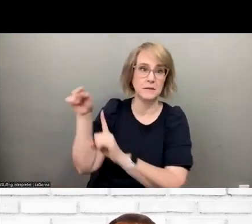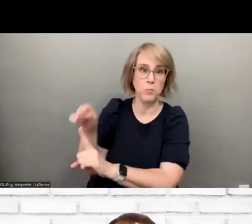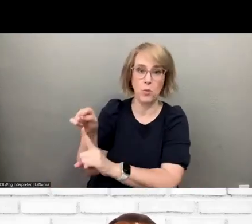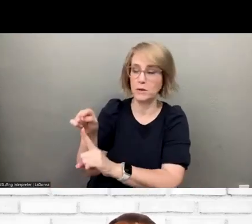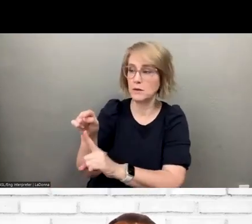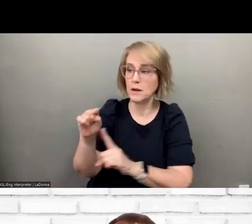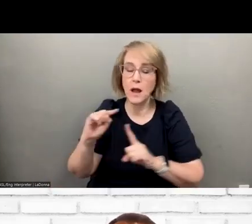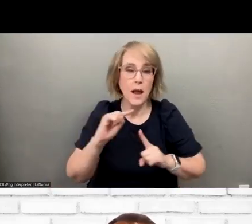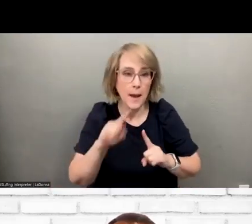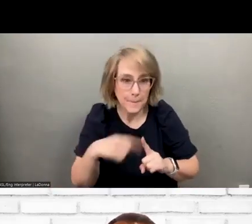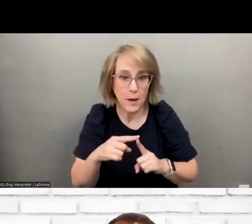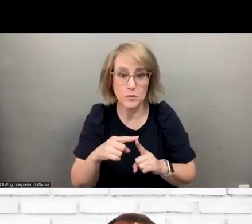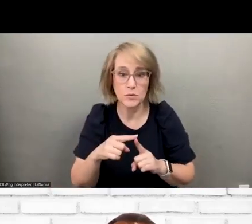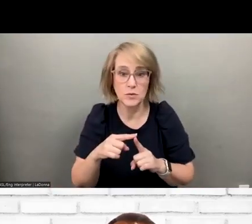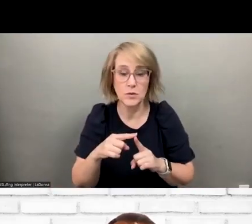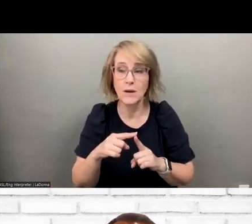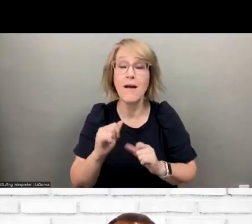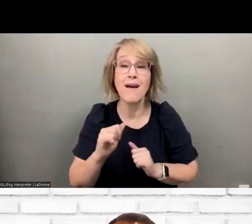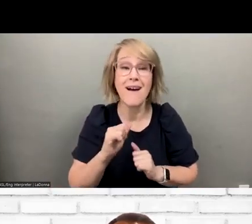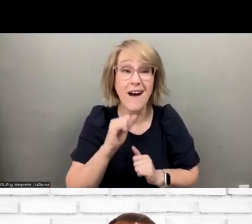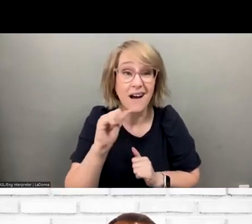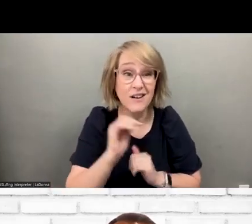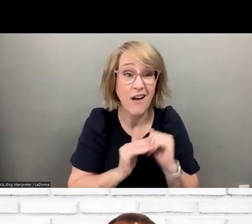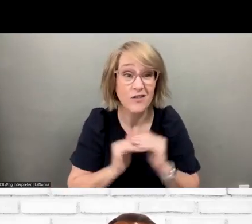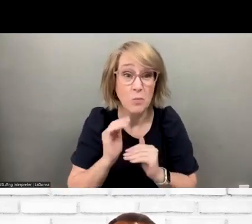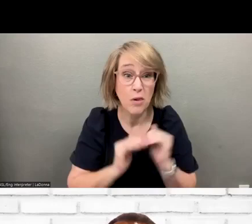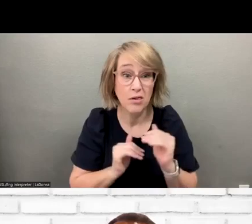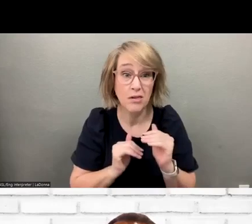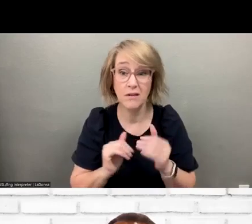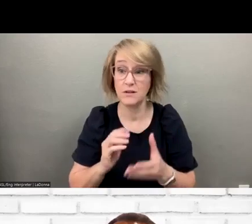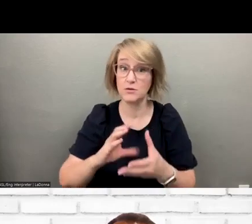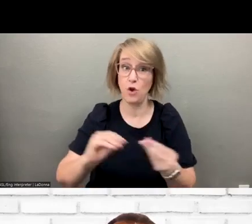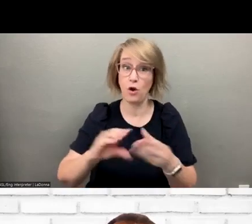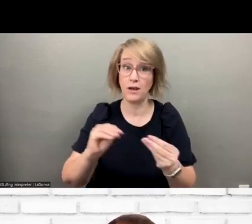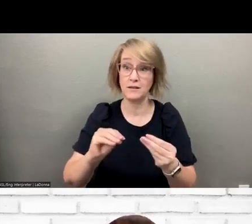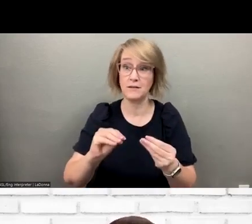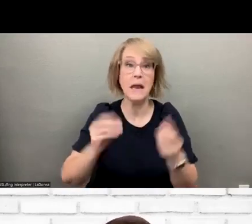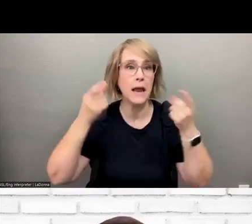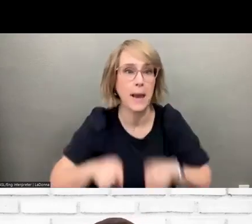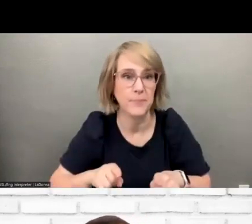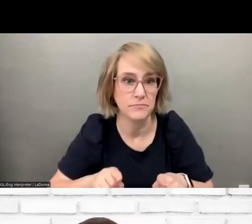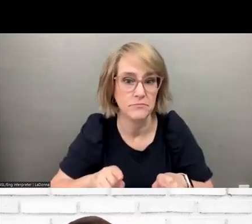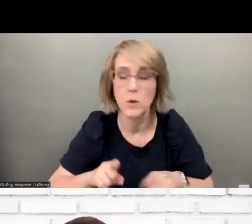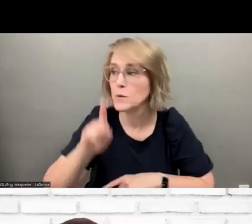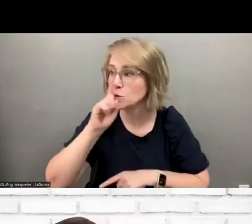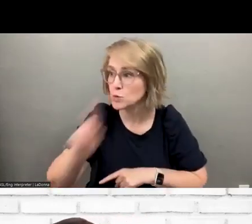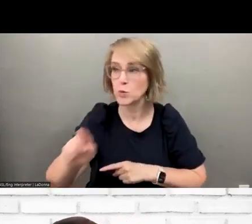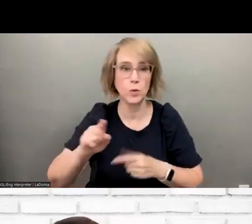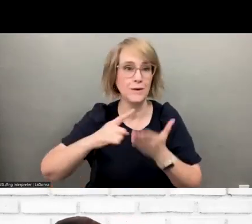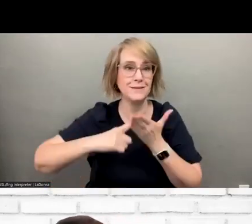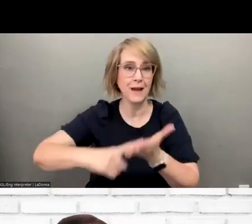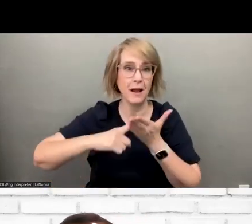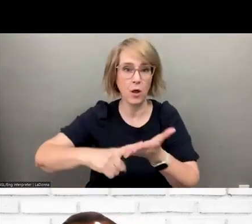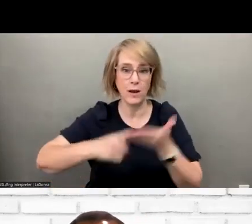is about making a uncomfortable topic comfortable to be able to have true dialogue about, because that's